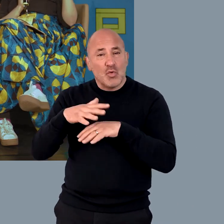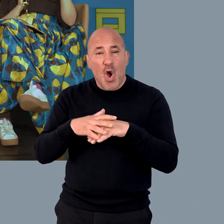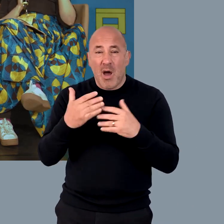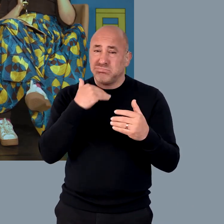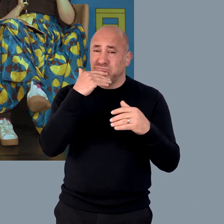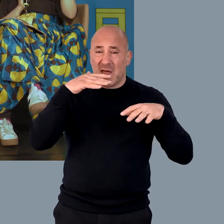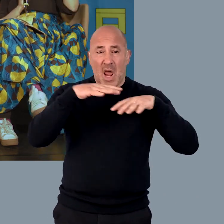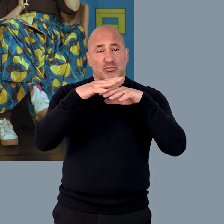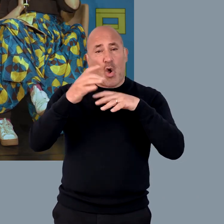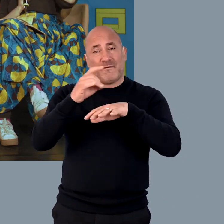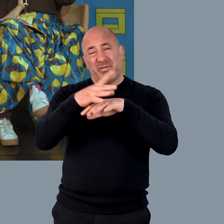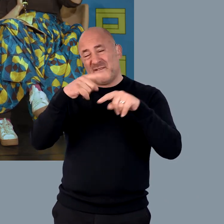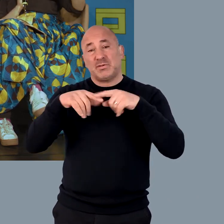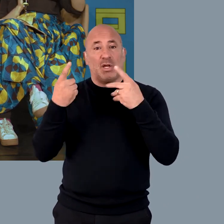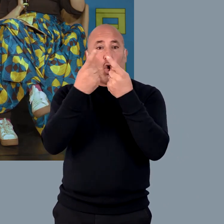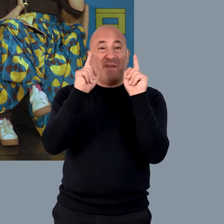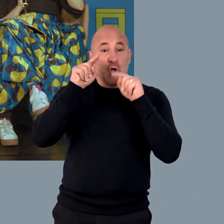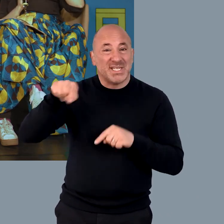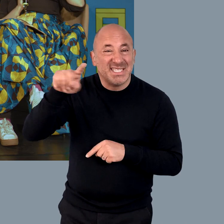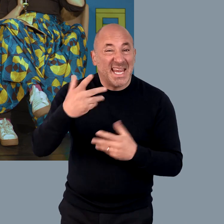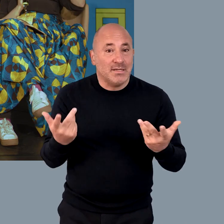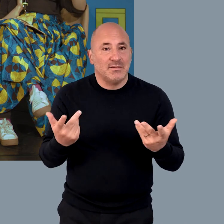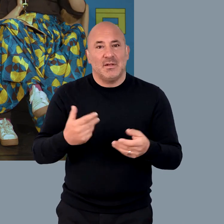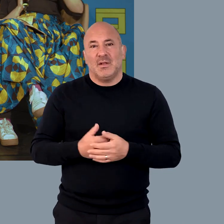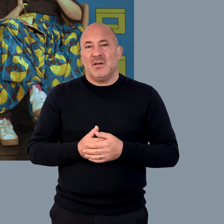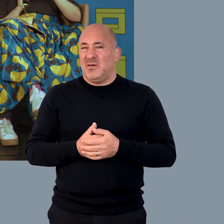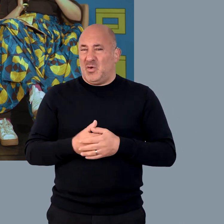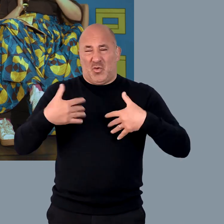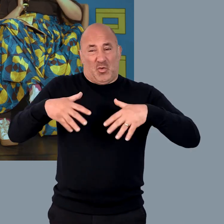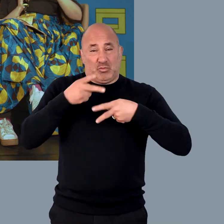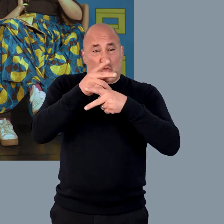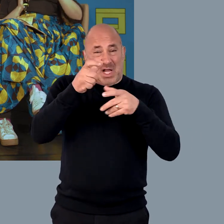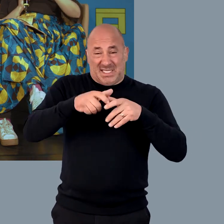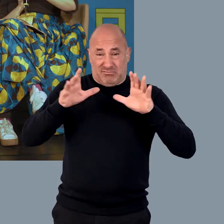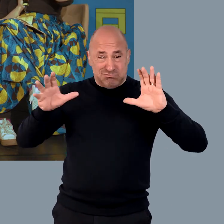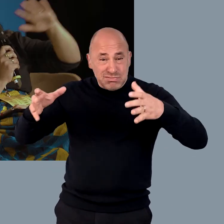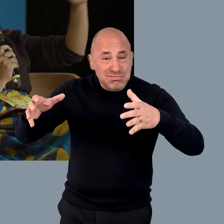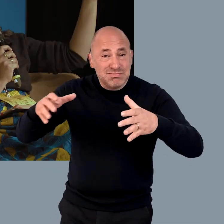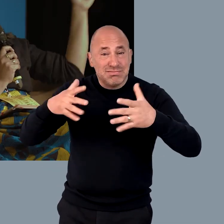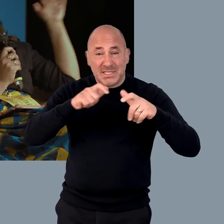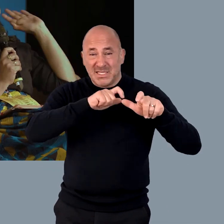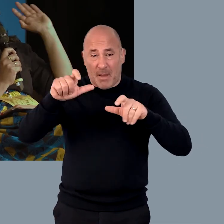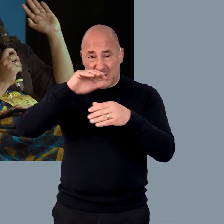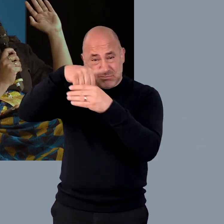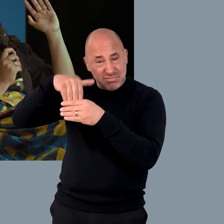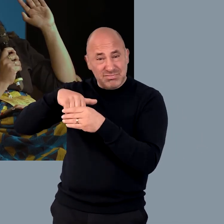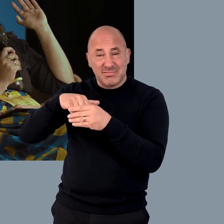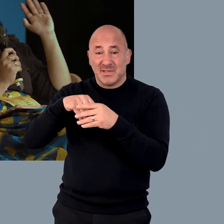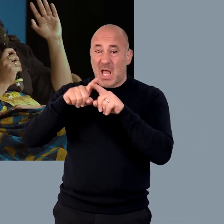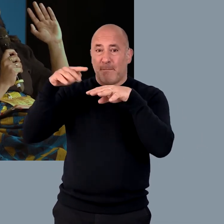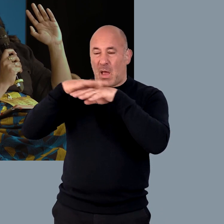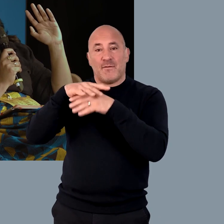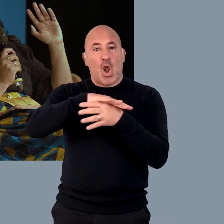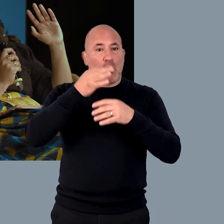lots of networks. There's like, there's a network of sustainability professionals in higher education. That's like a whole pool of trustees. There's